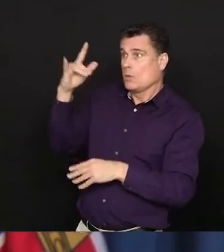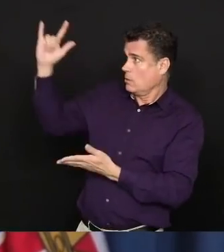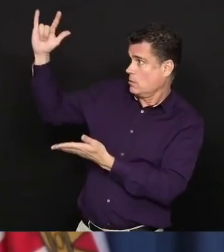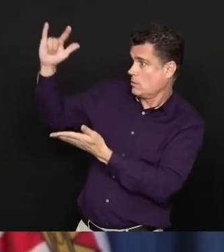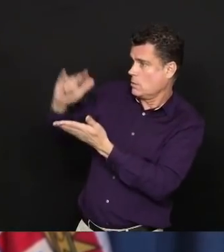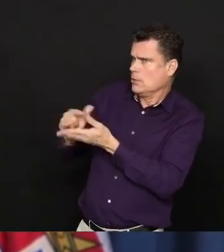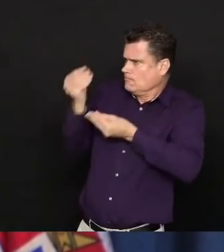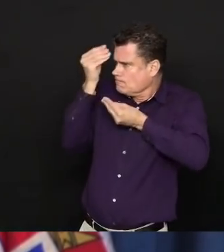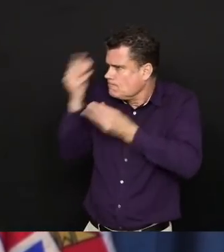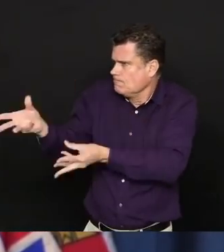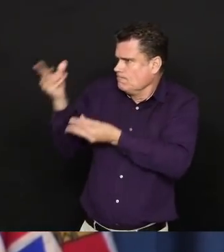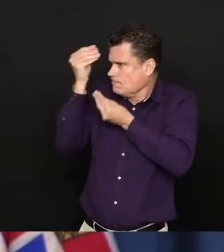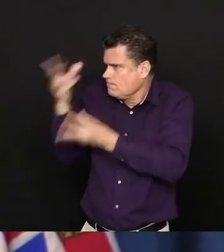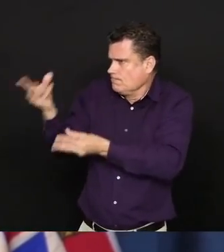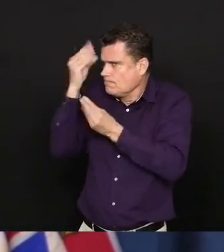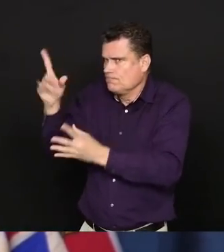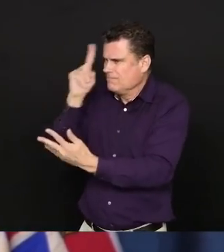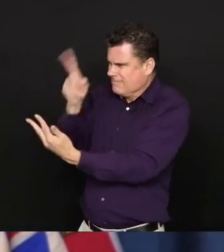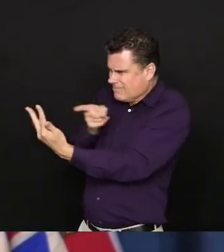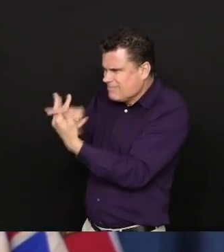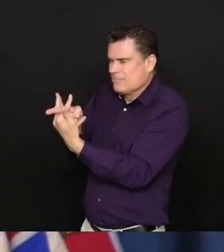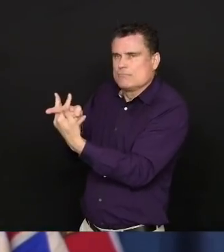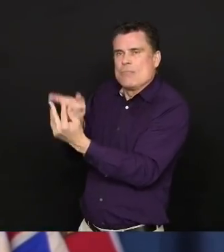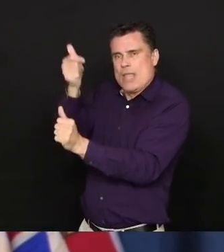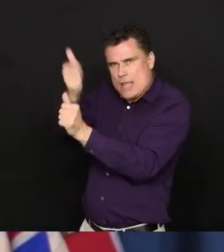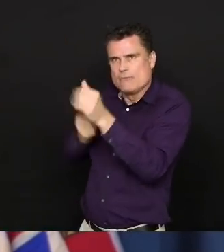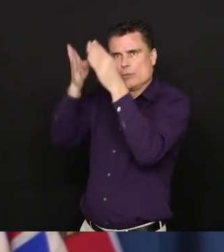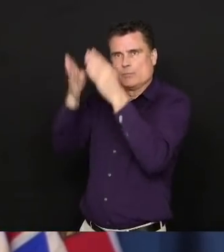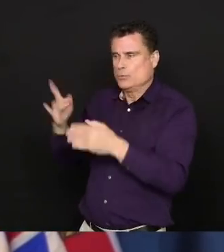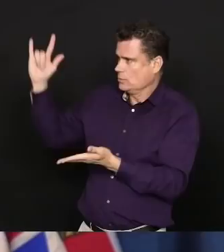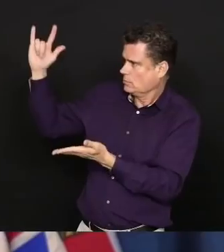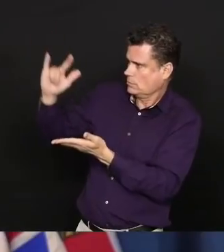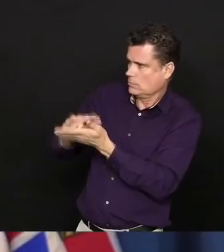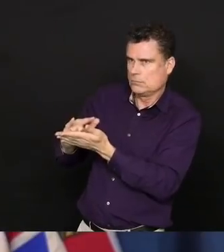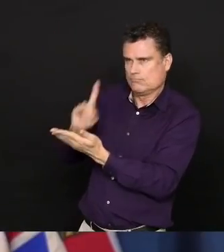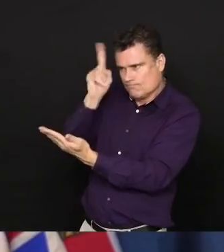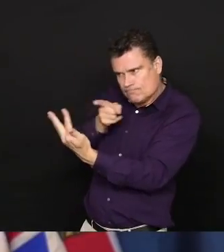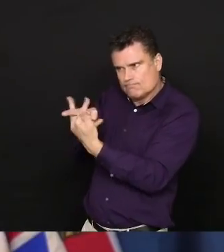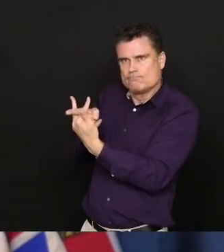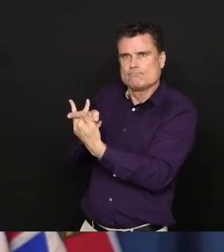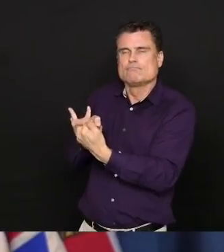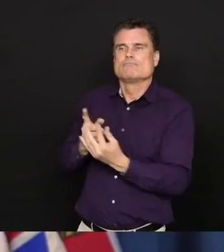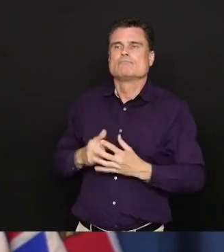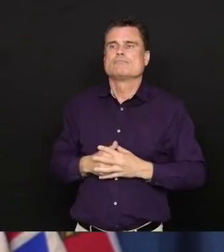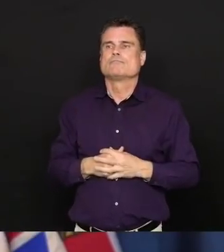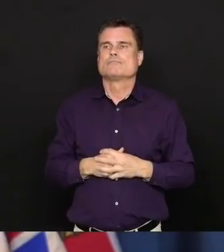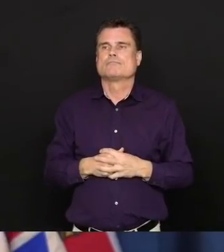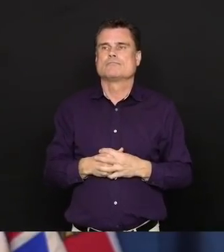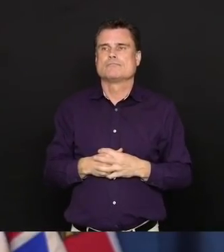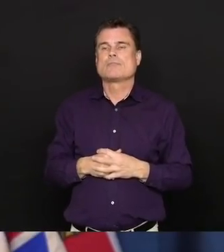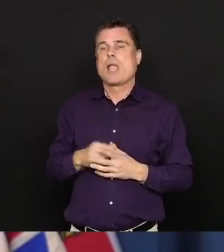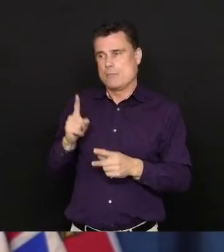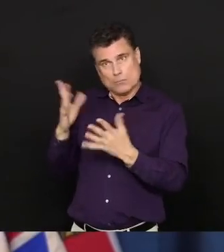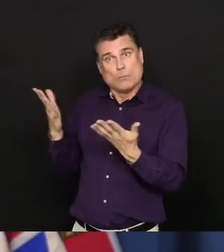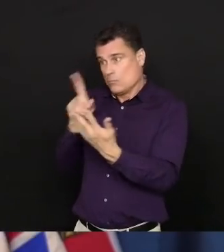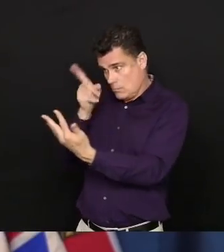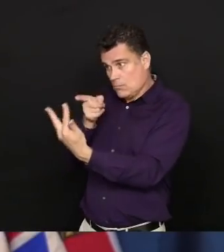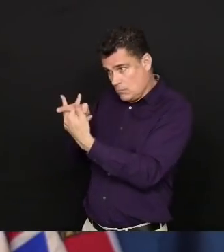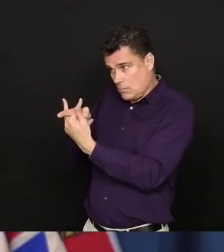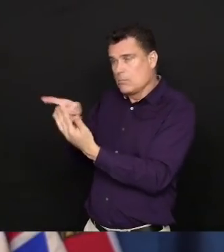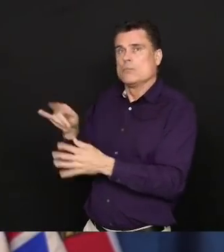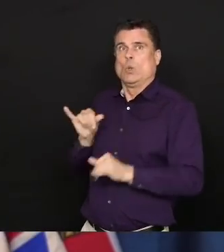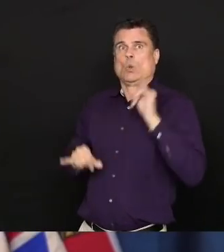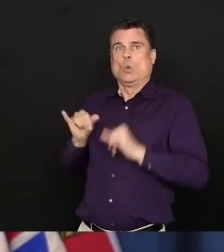Hi. Yeah, just again wanted to kind of get an update and talk about physical distancing, especially in